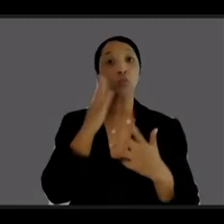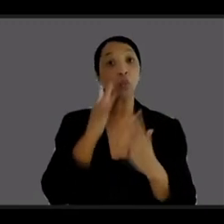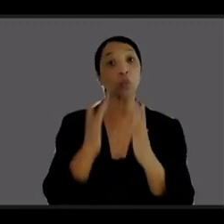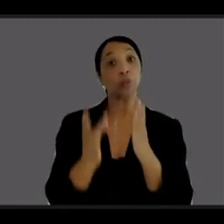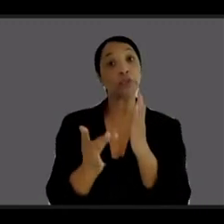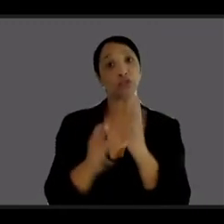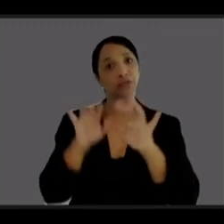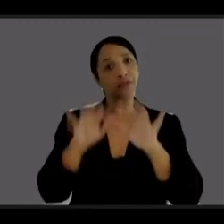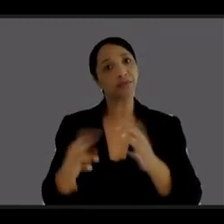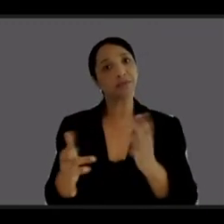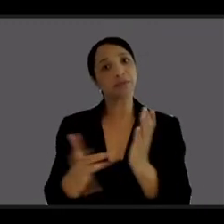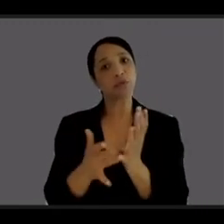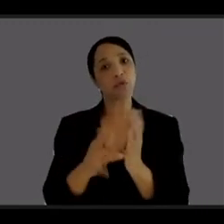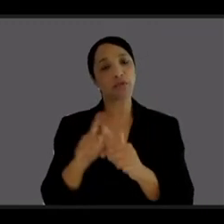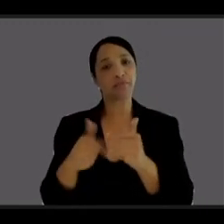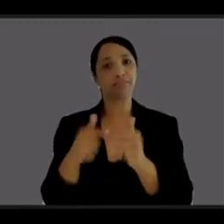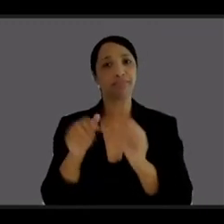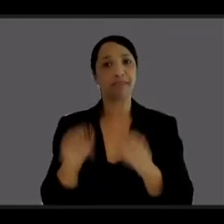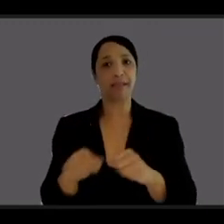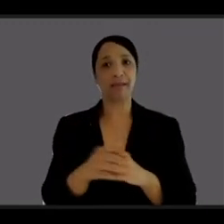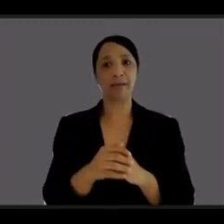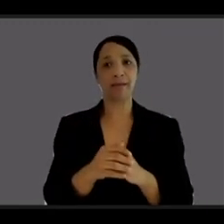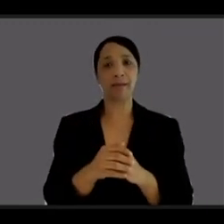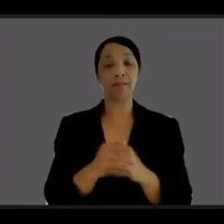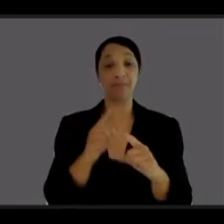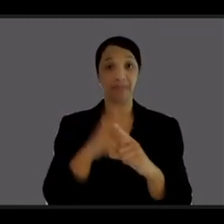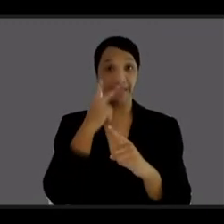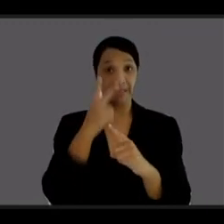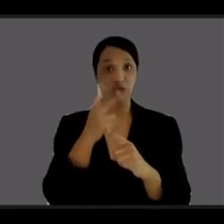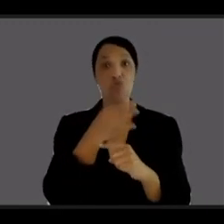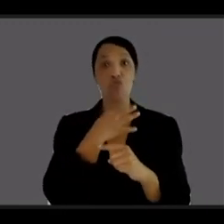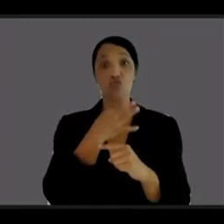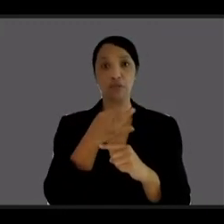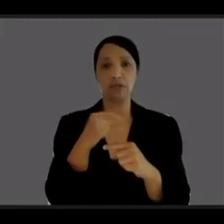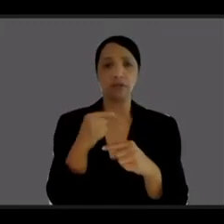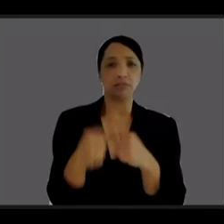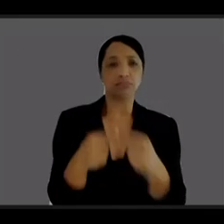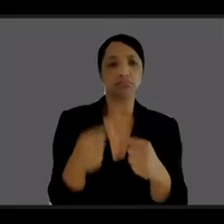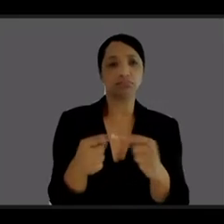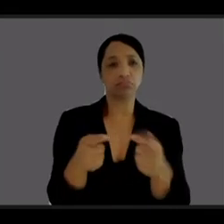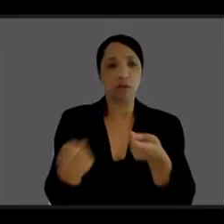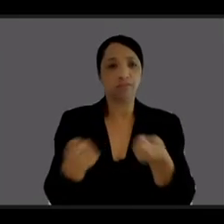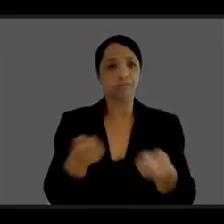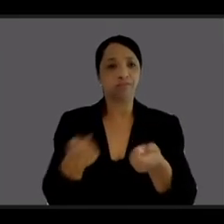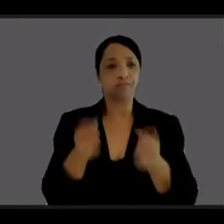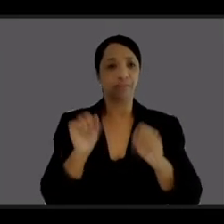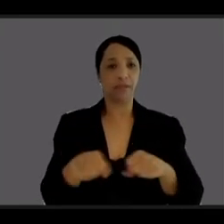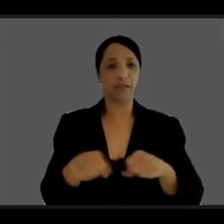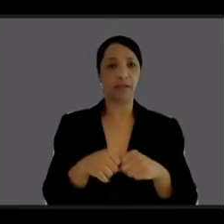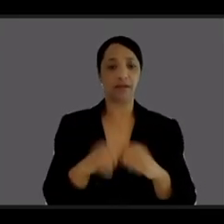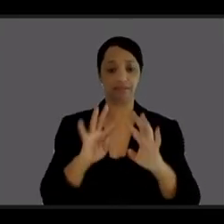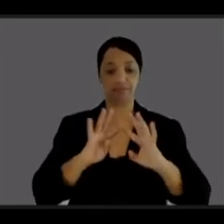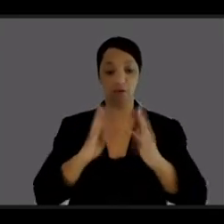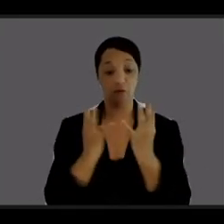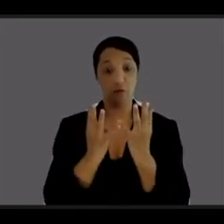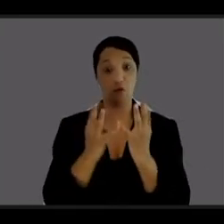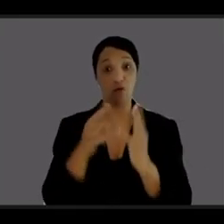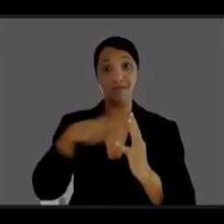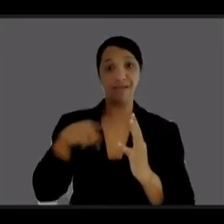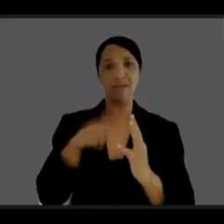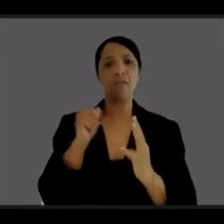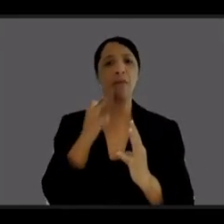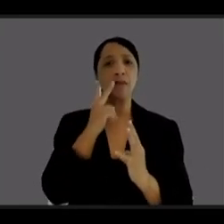while mitigating the risks. The Internet Governance Forum must respond through the